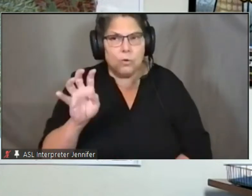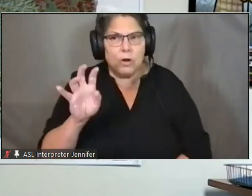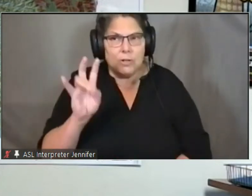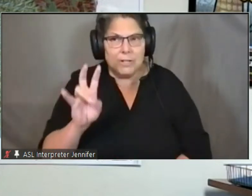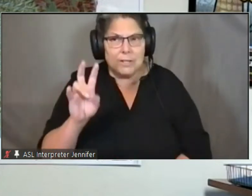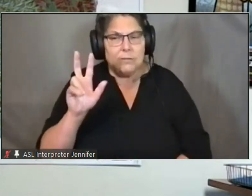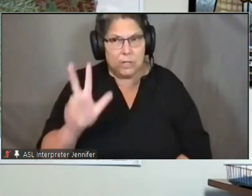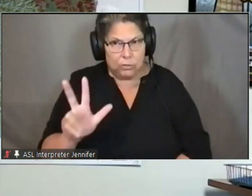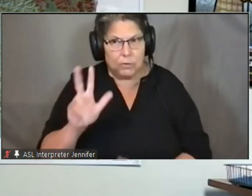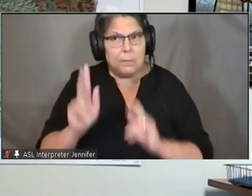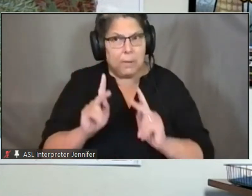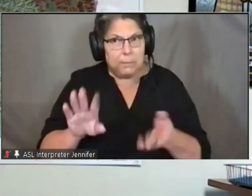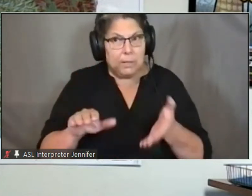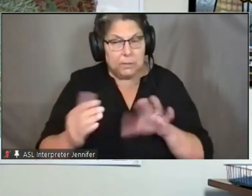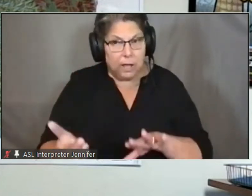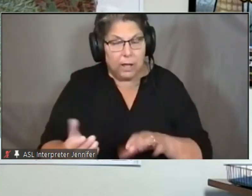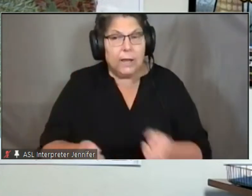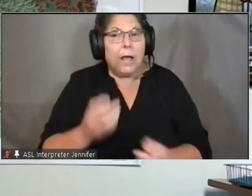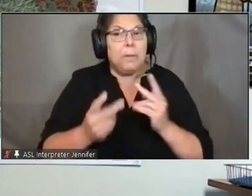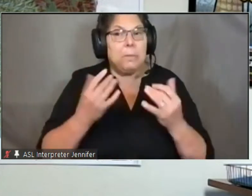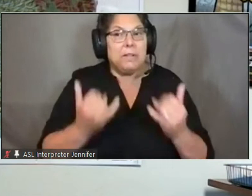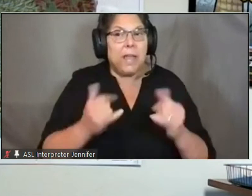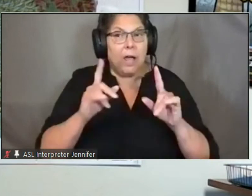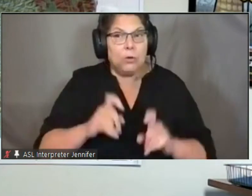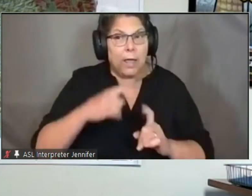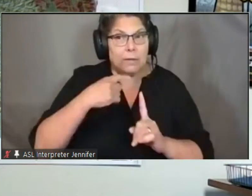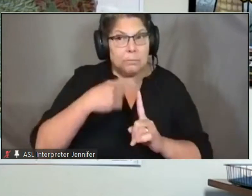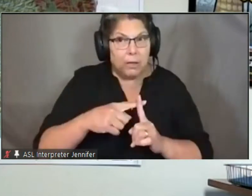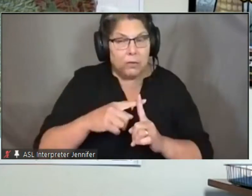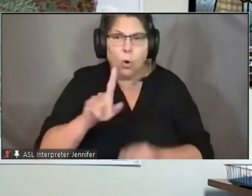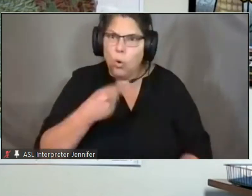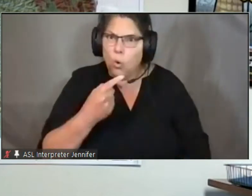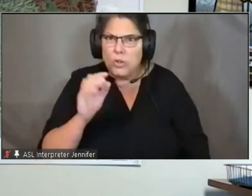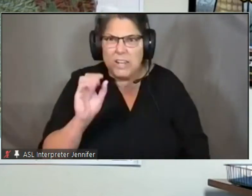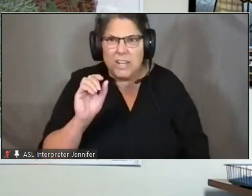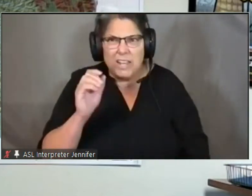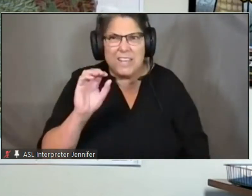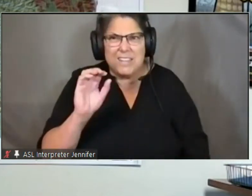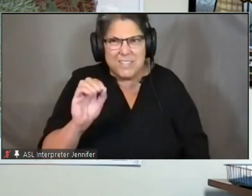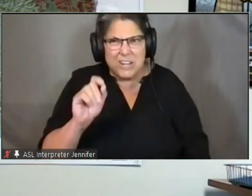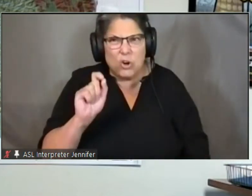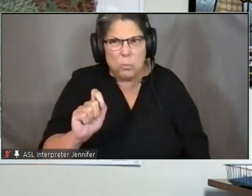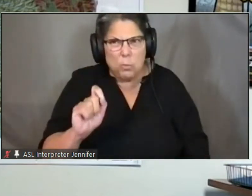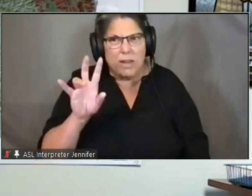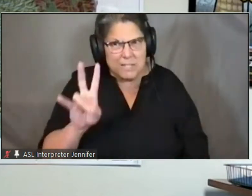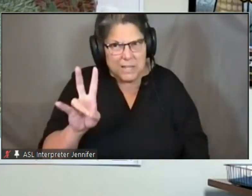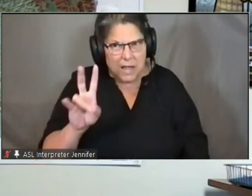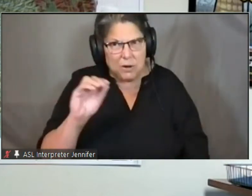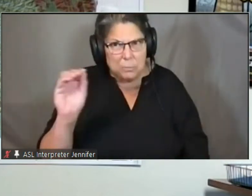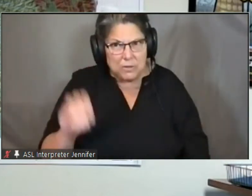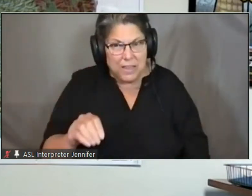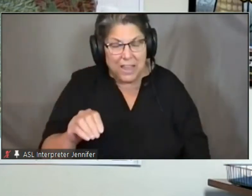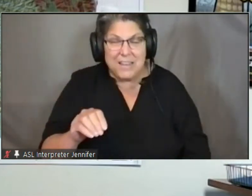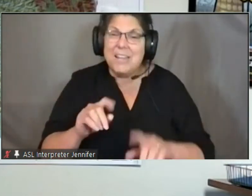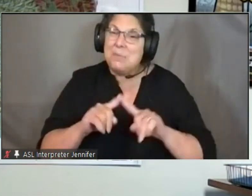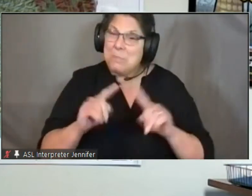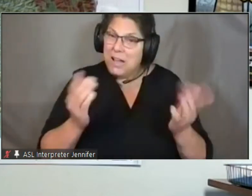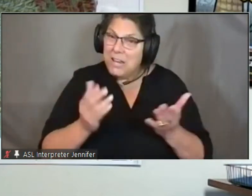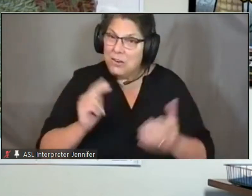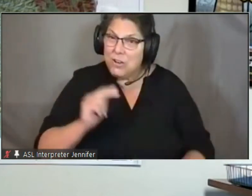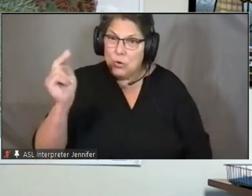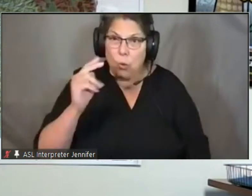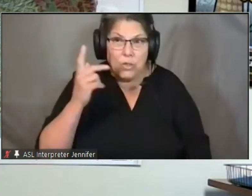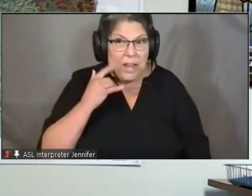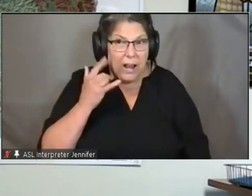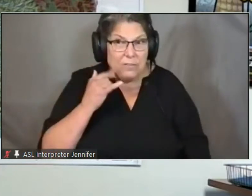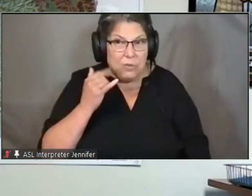62,473, with a test positivity of 0.7%. But in Northern California region,